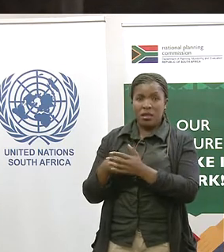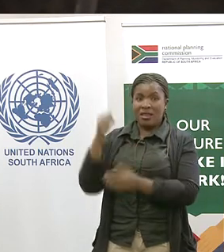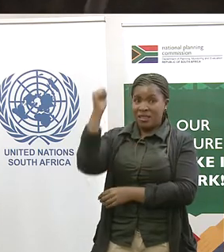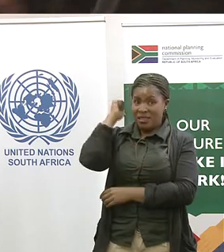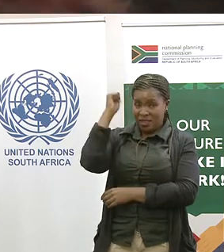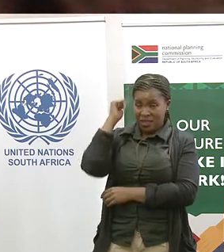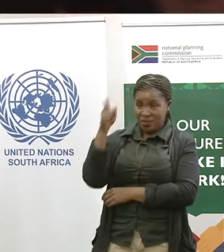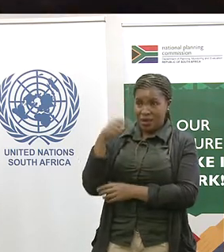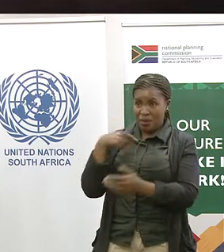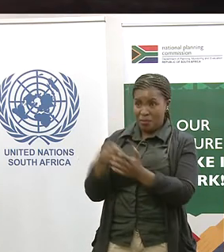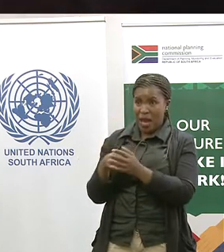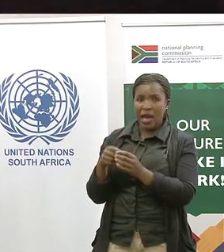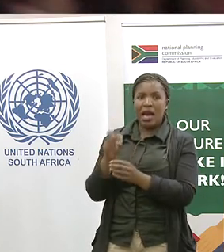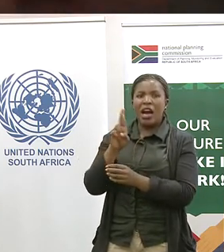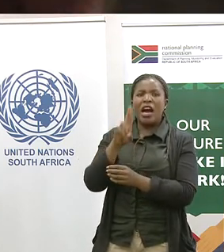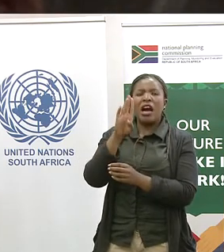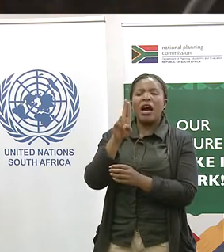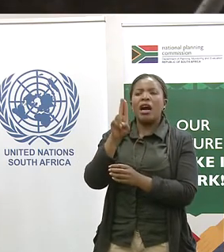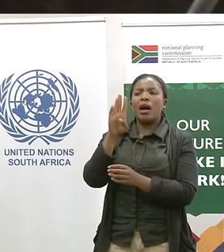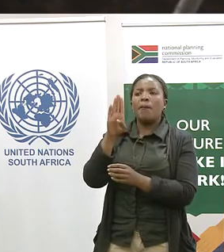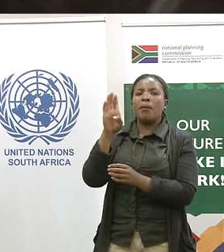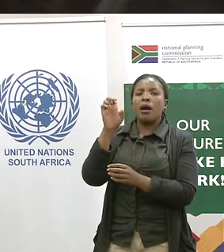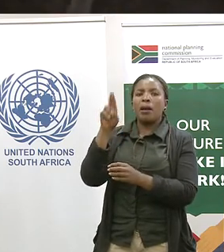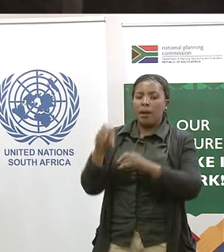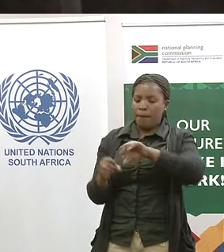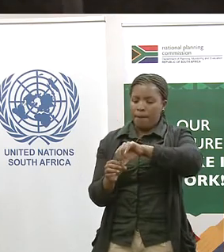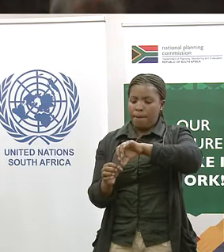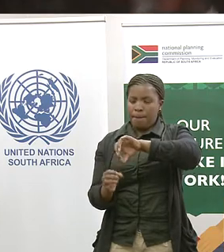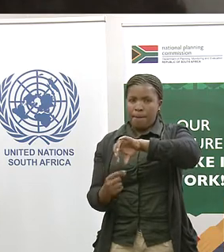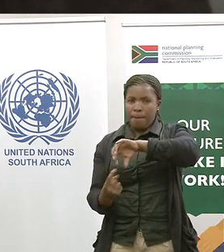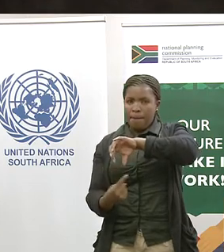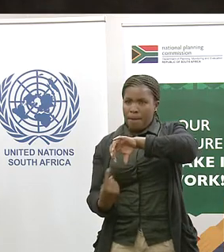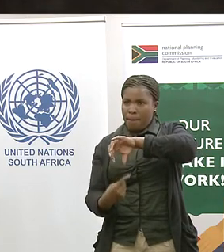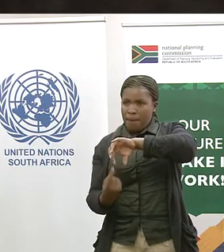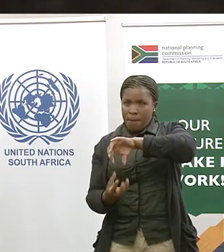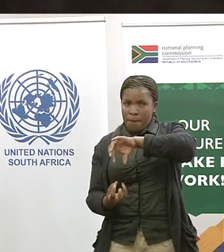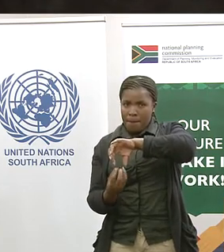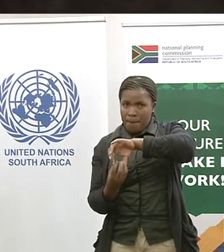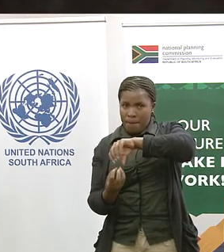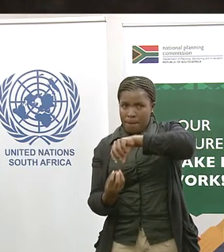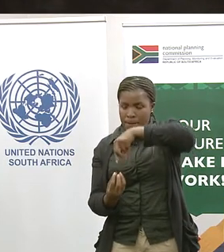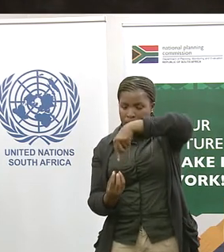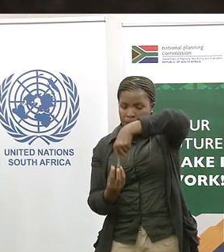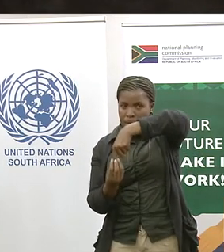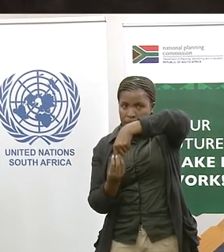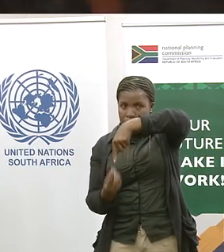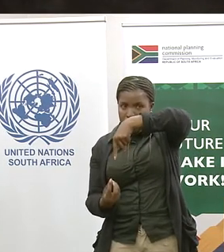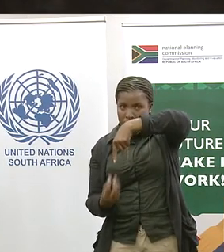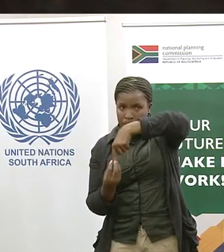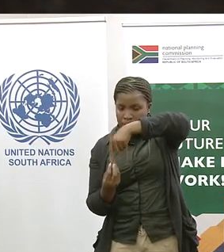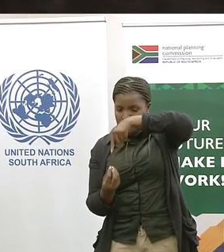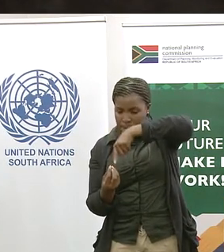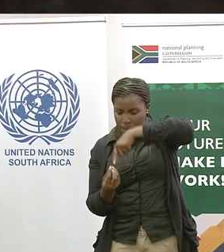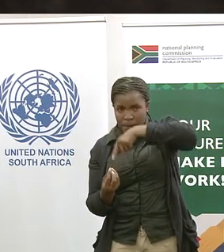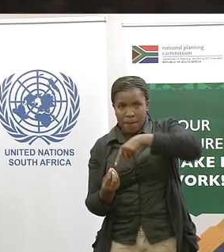yesterday. It means, yes, I bought them yesterday. They are finished already. Tomorrow we'll have to buy another one. How